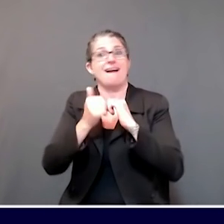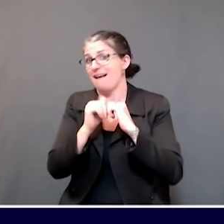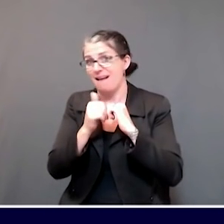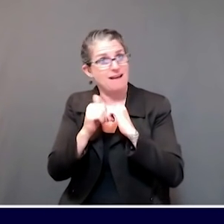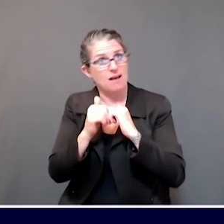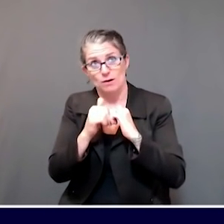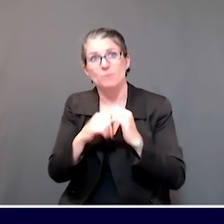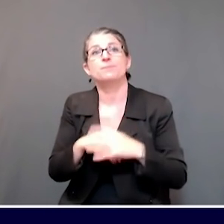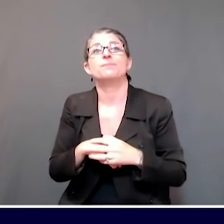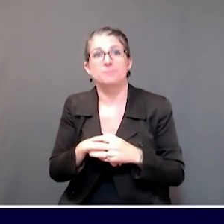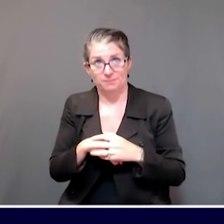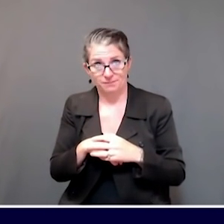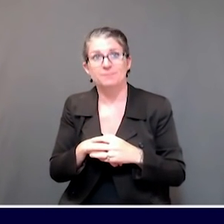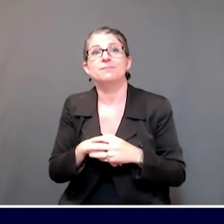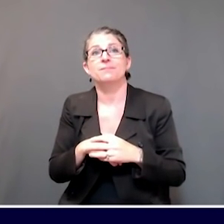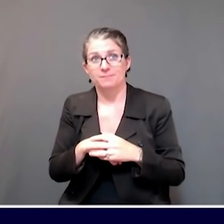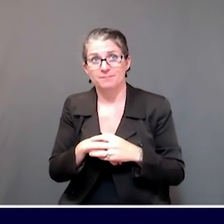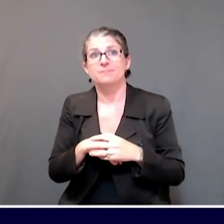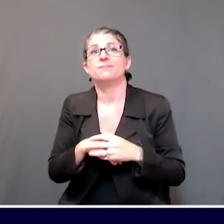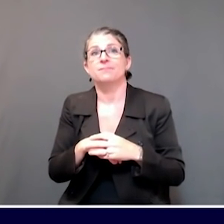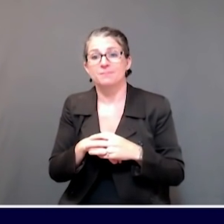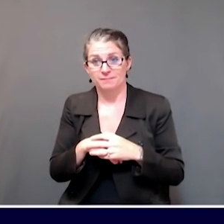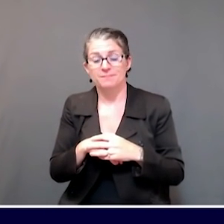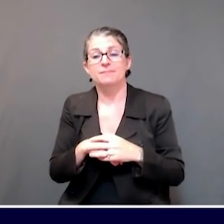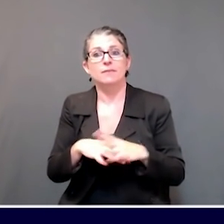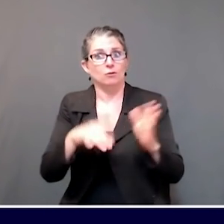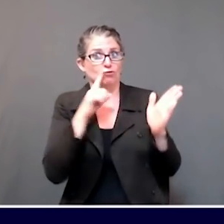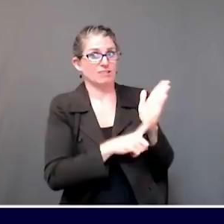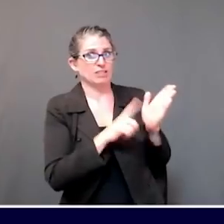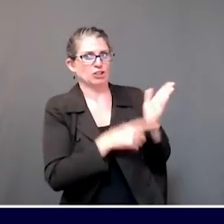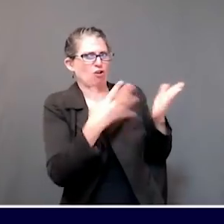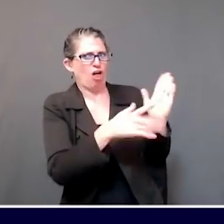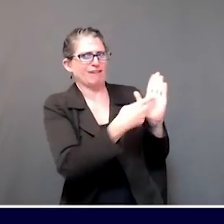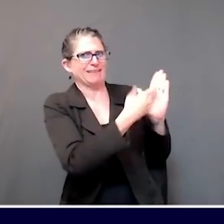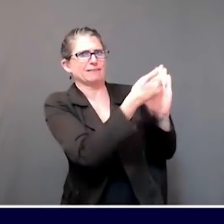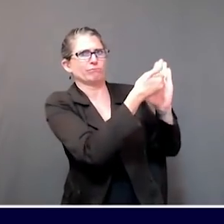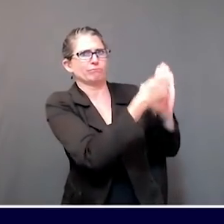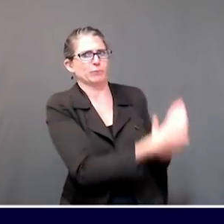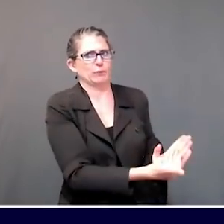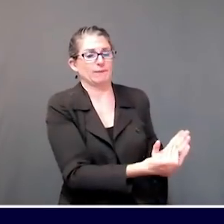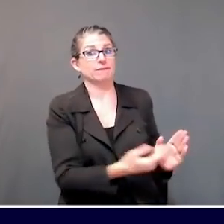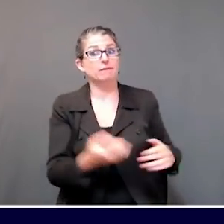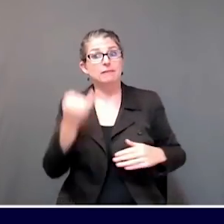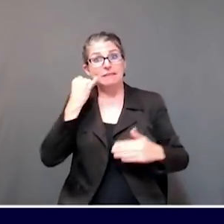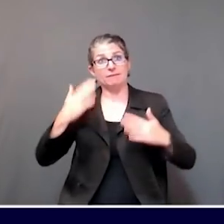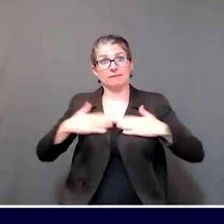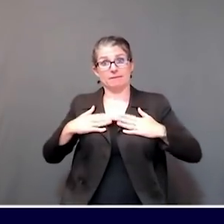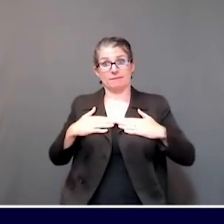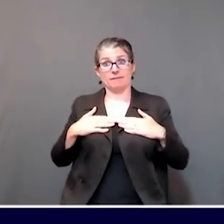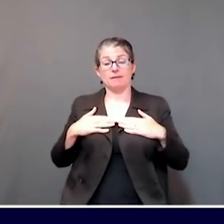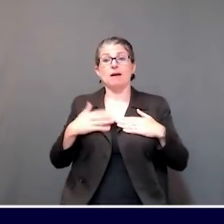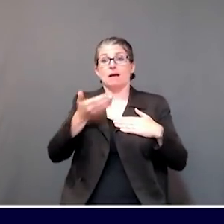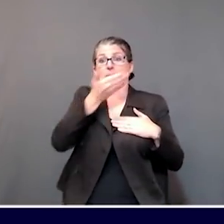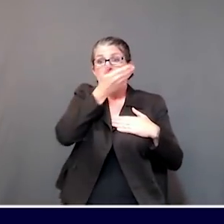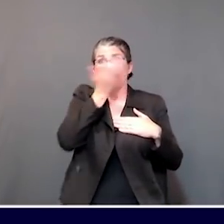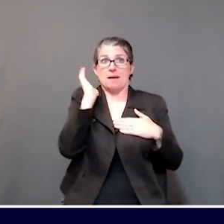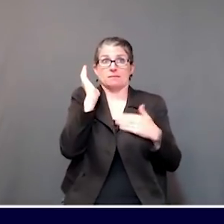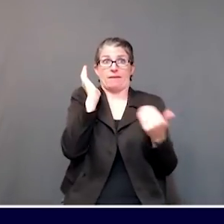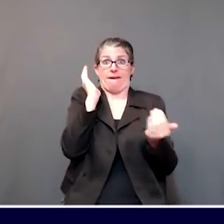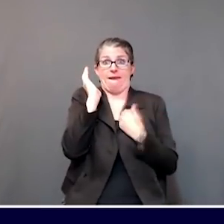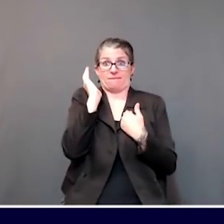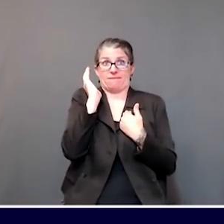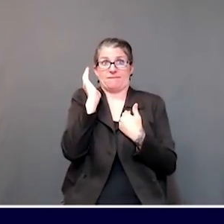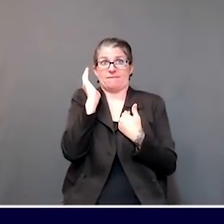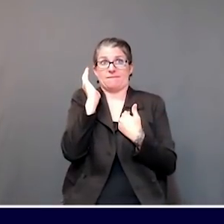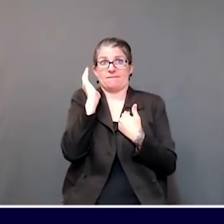can prevent you, if you have COVID-19, from propelling the droplets that have the virus in them